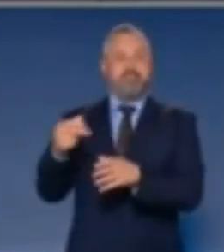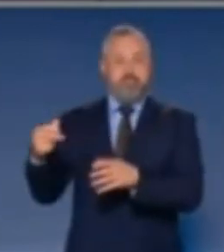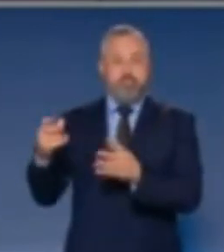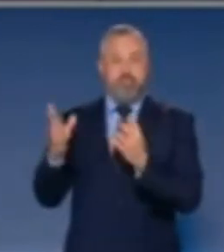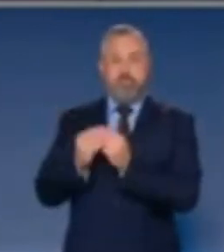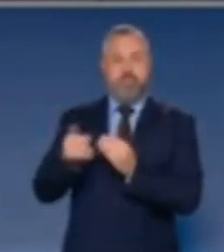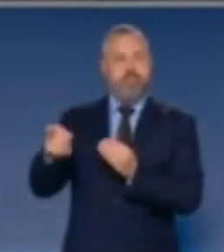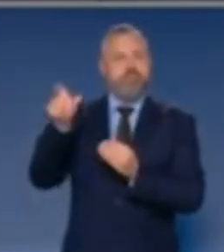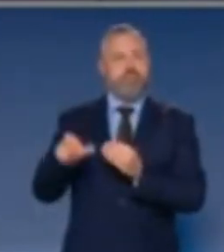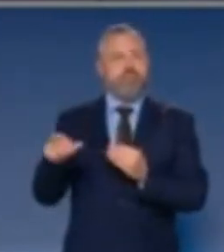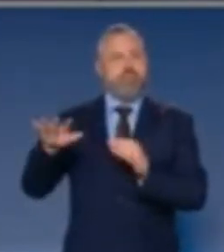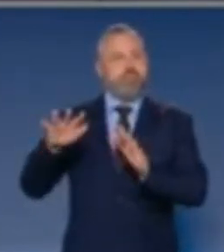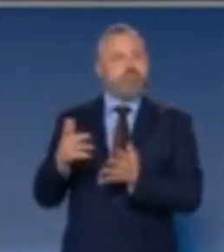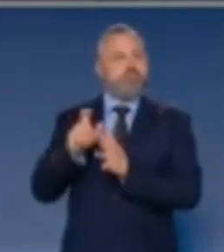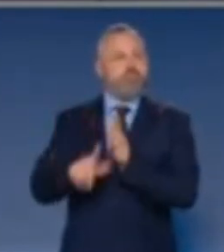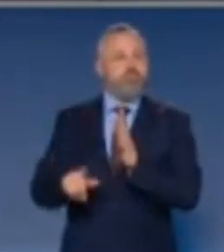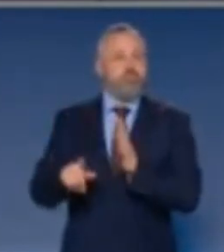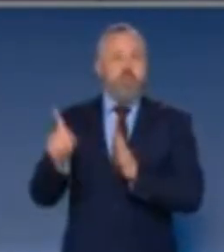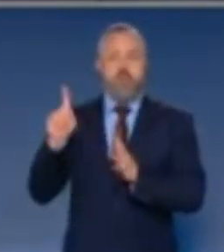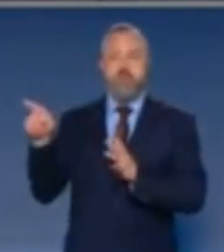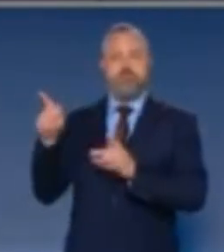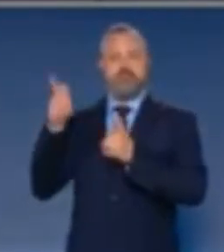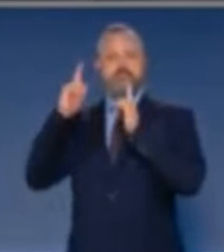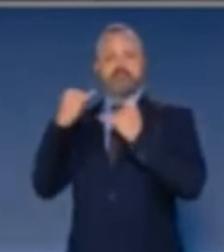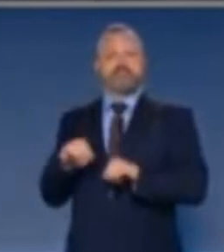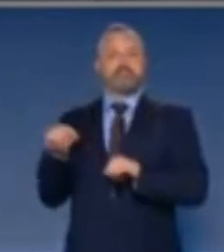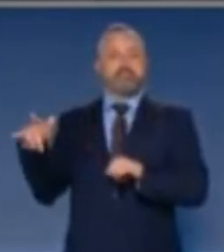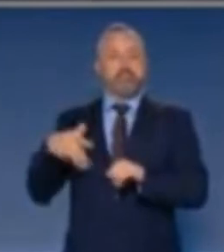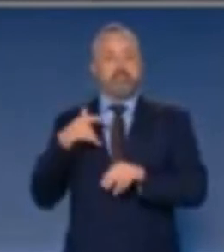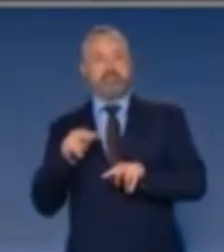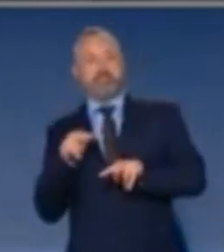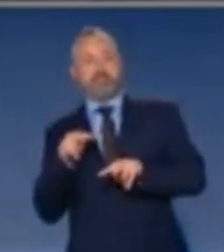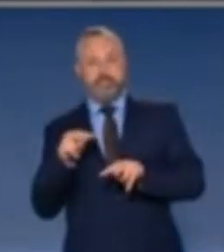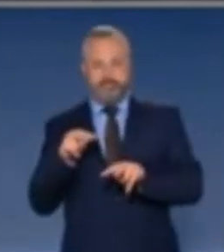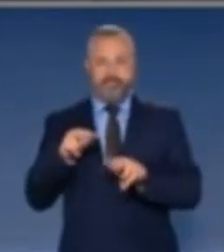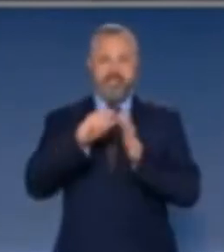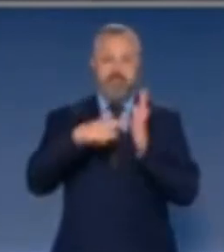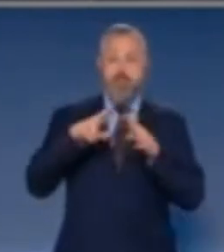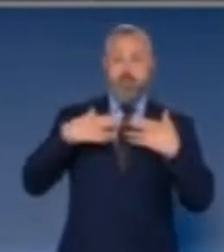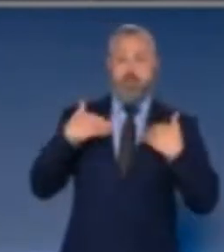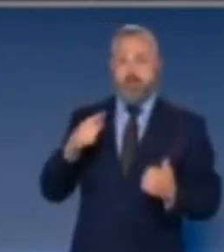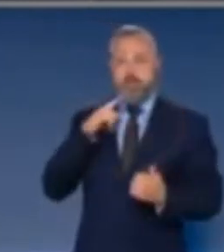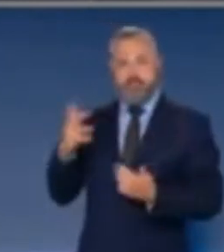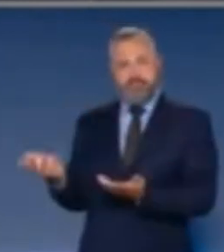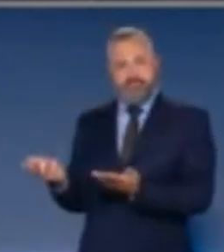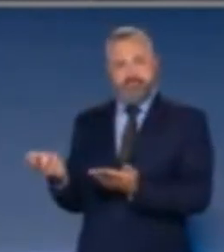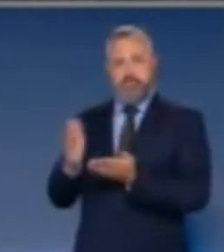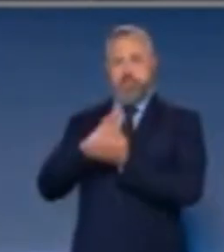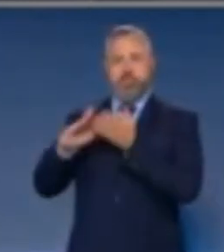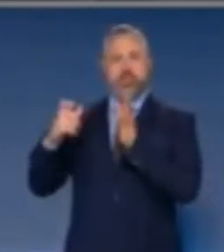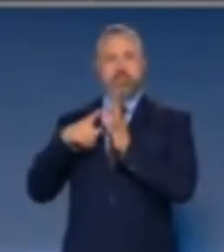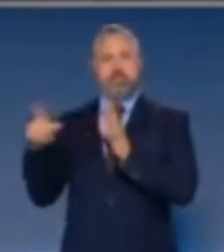Officer following further review by the Department of Health. HCA then advised that the doctor had not completed the required